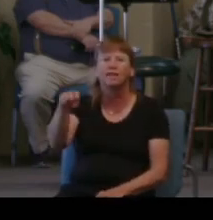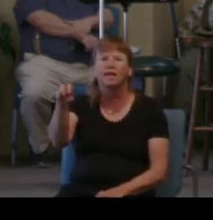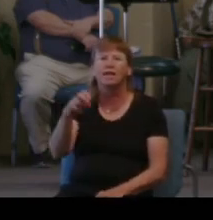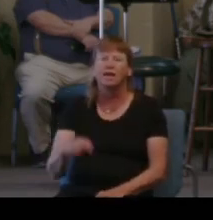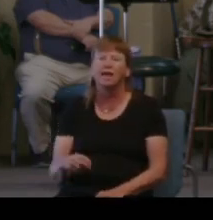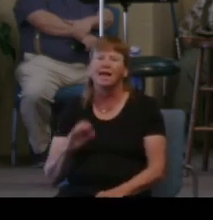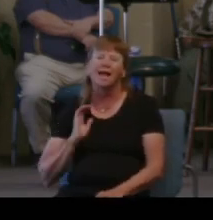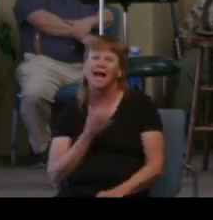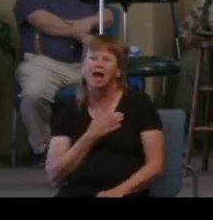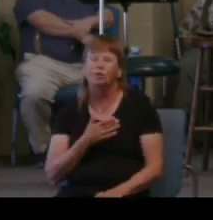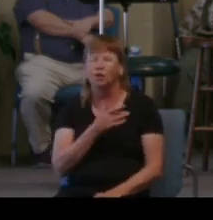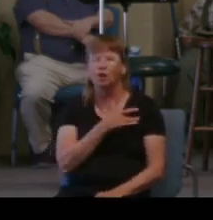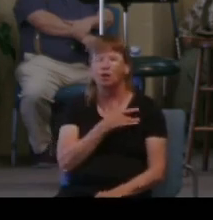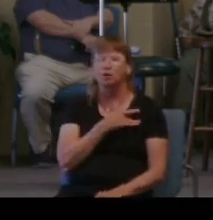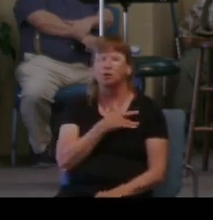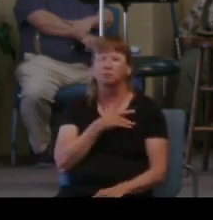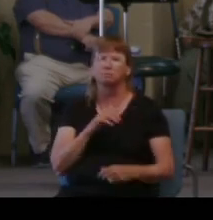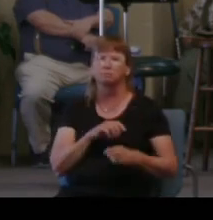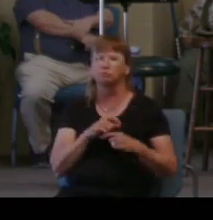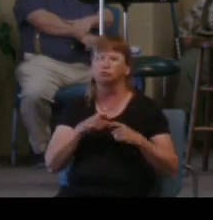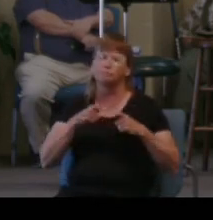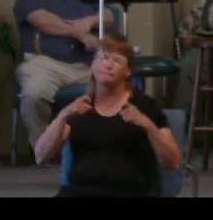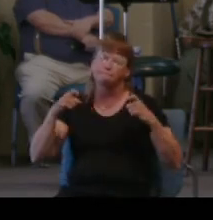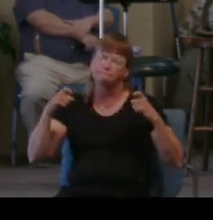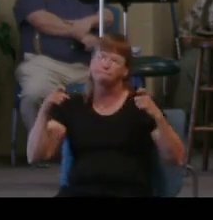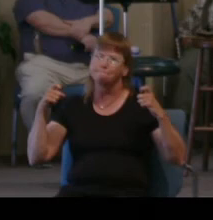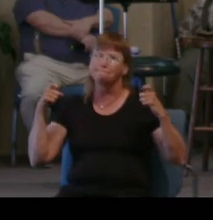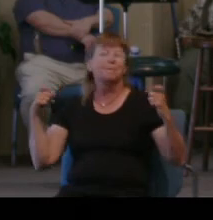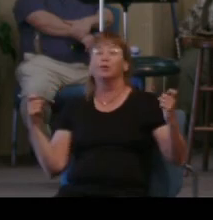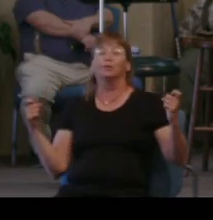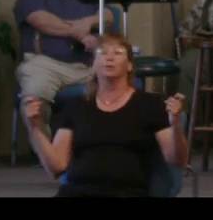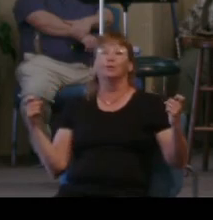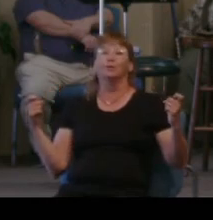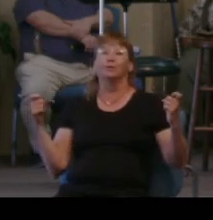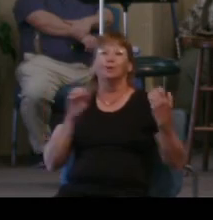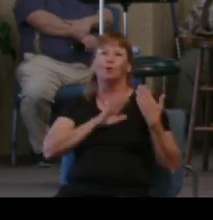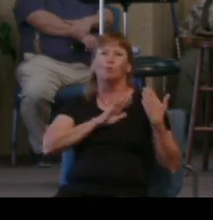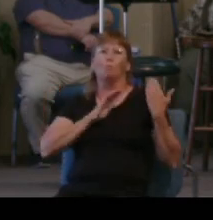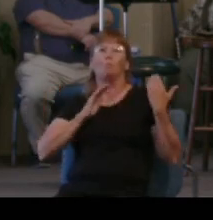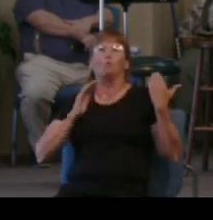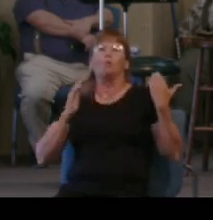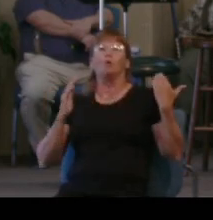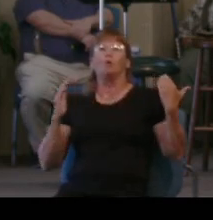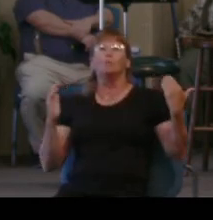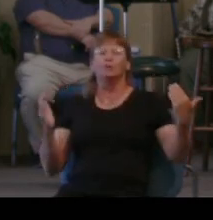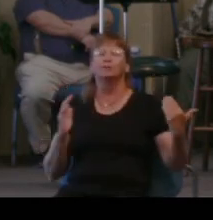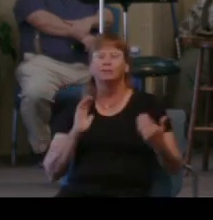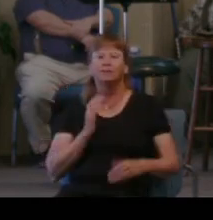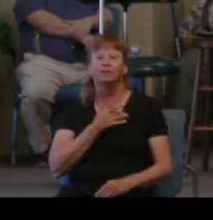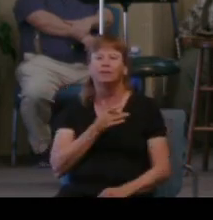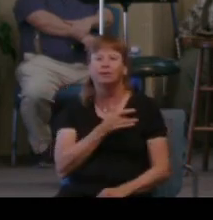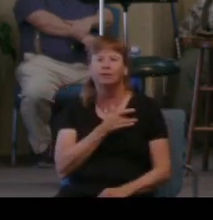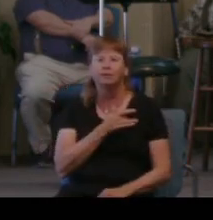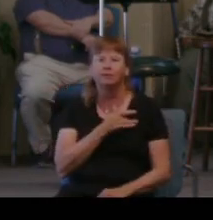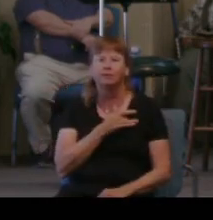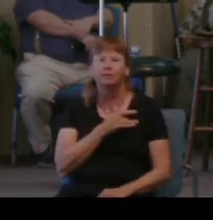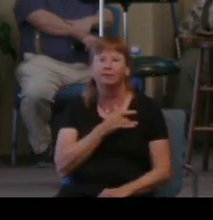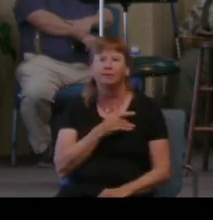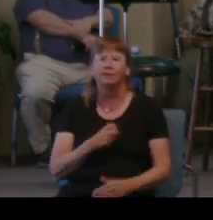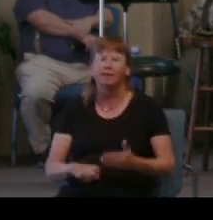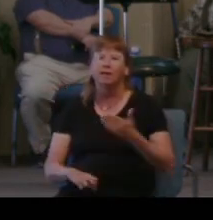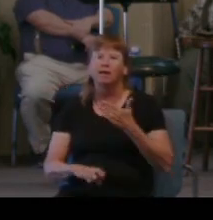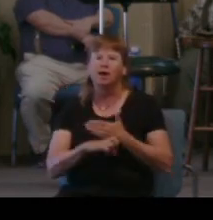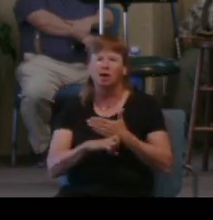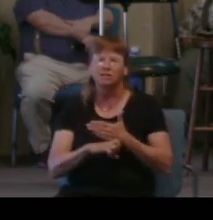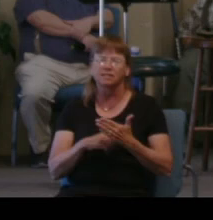we've finally seen the need. And so we're taking students this summer for our family. Our cost is about $24,000.